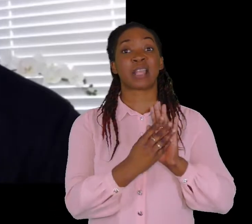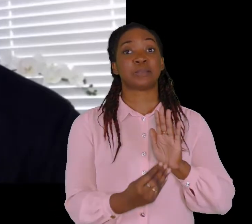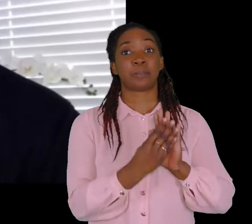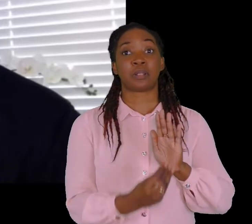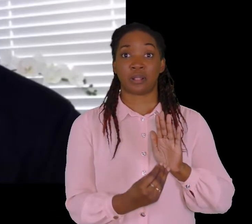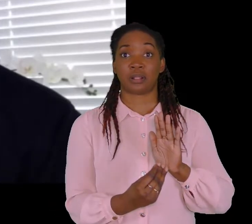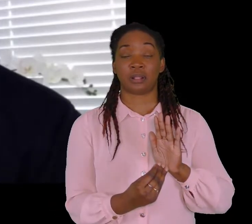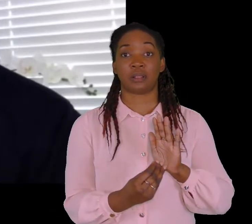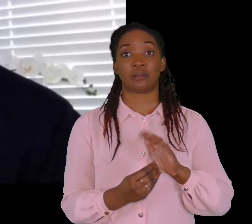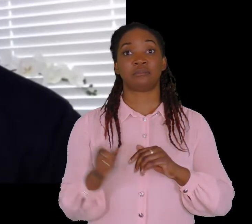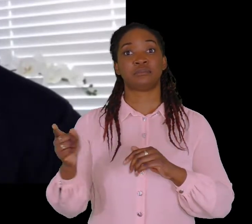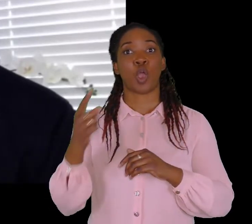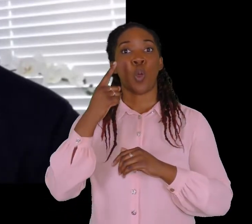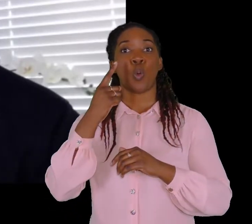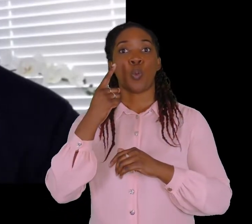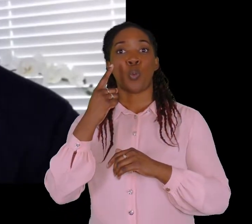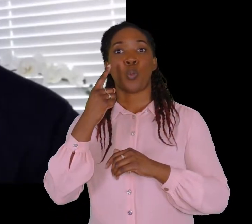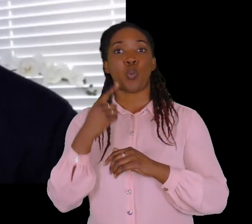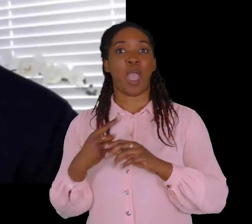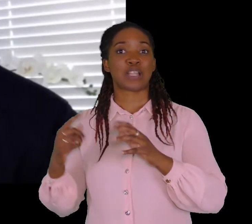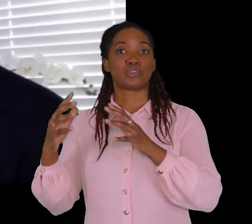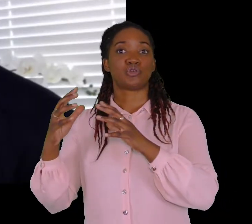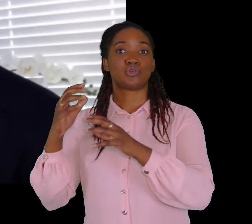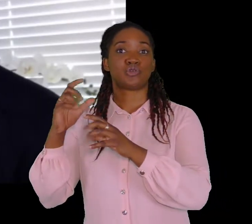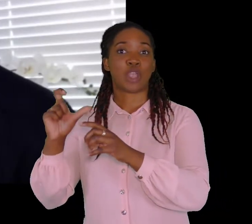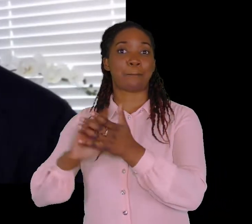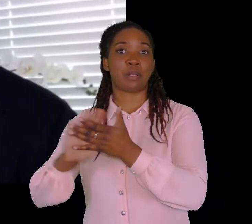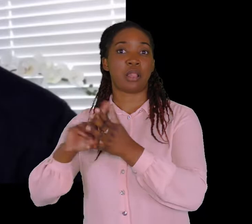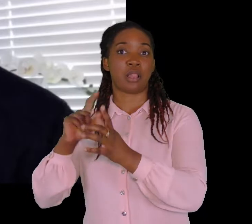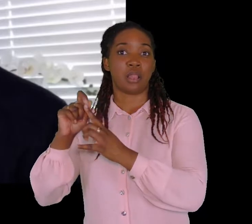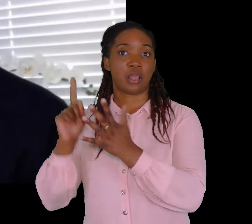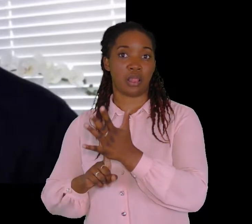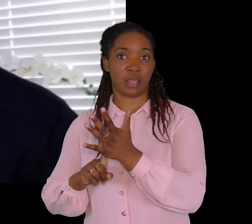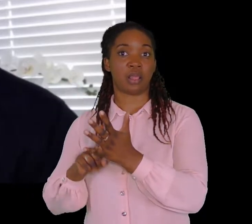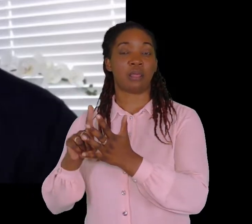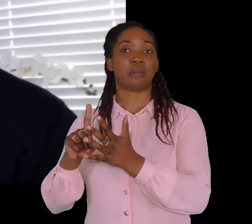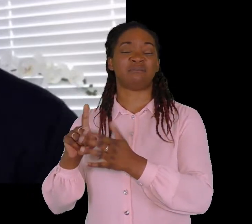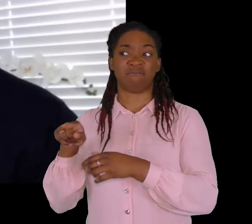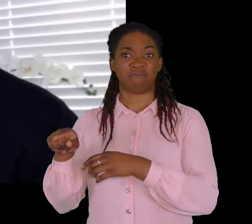this idea of an exhibition called Coming from Two Worlds.